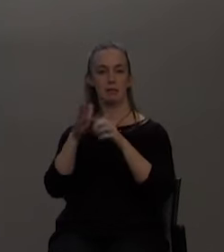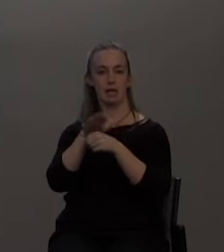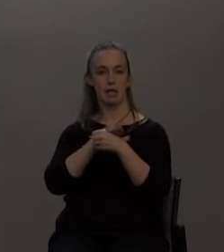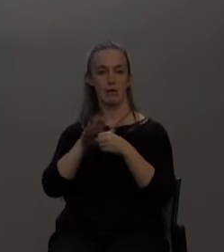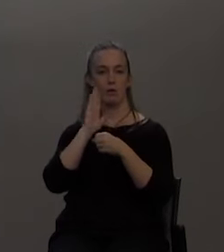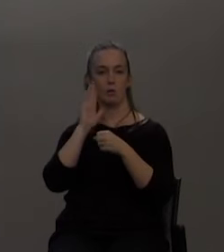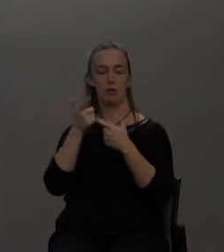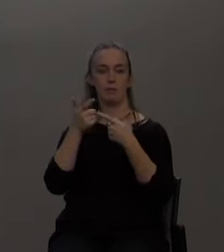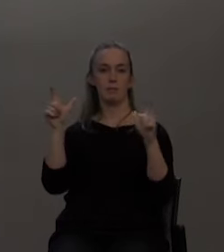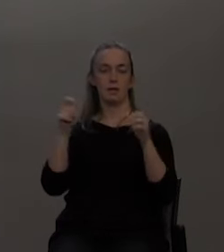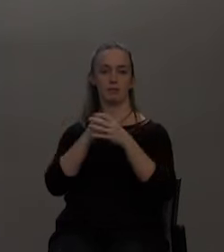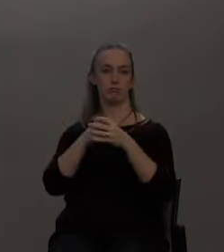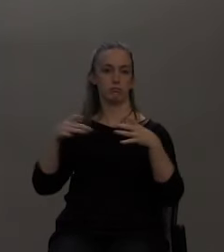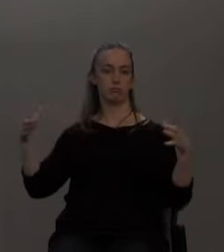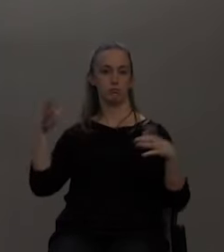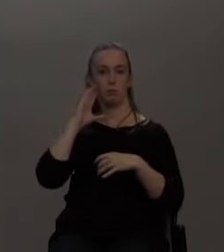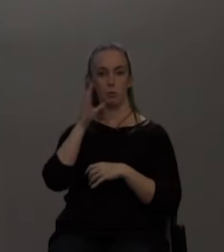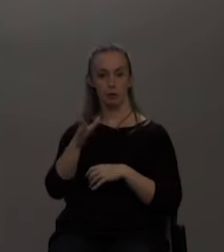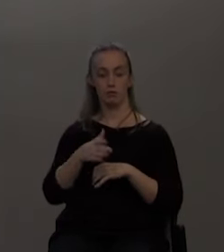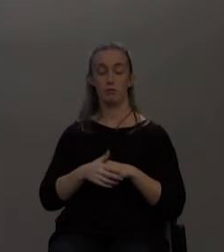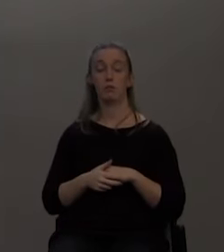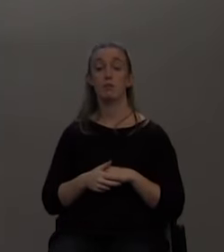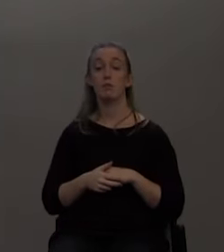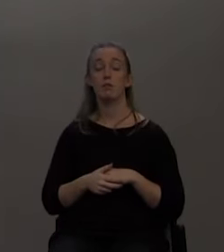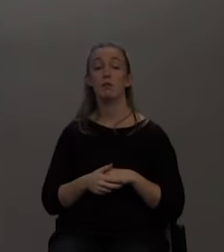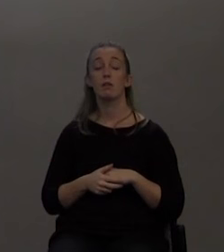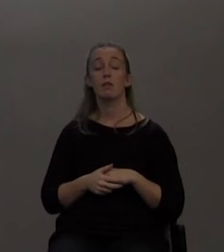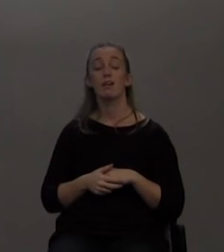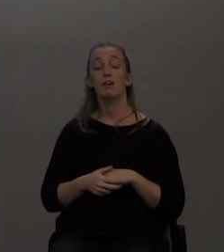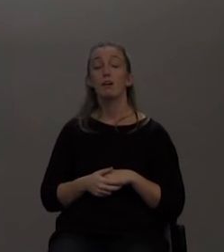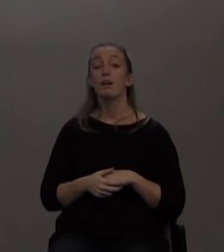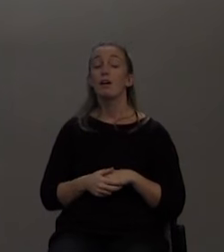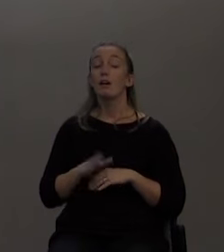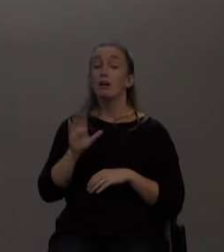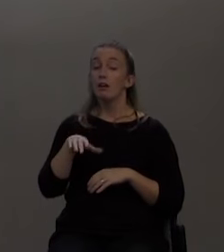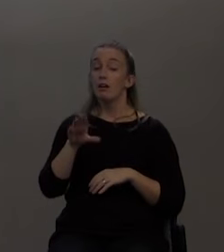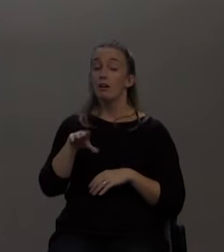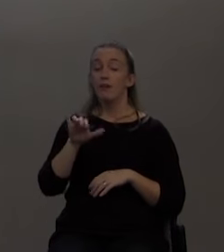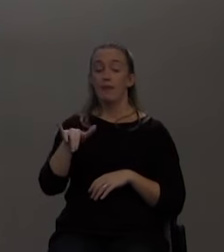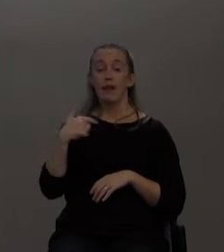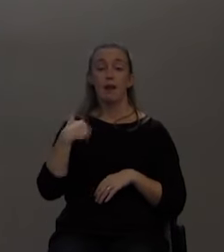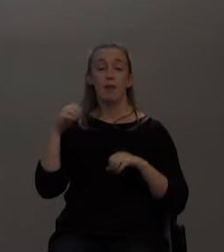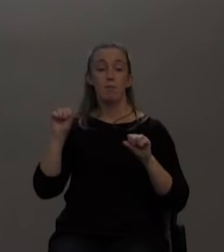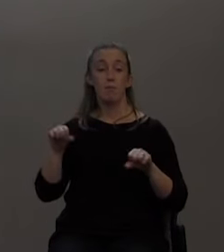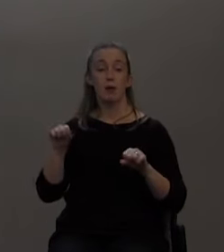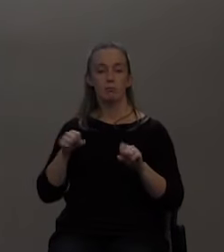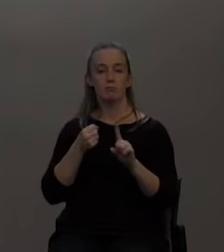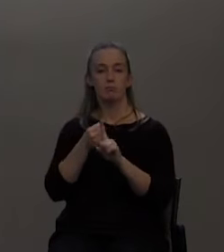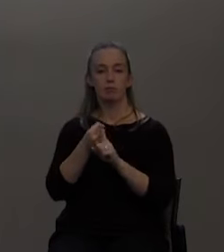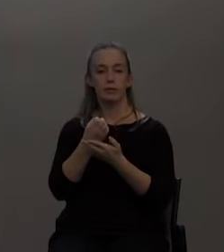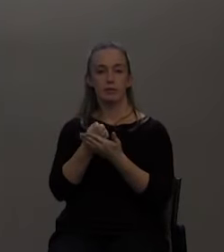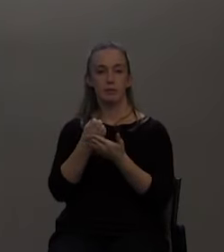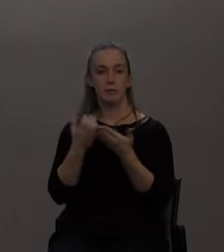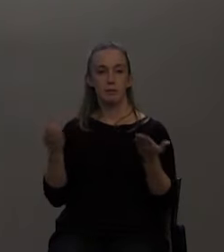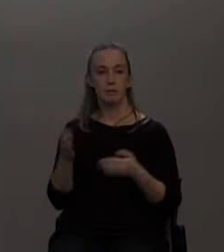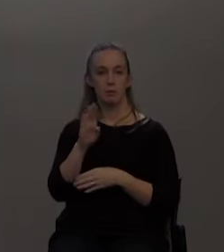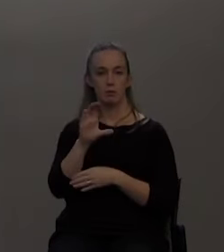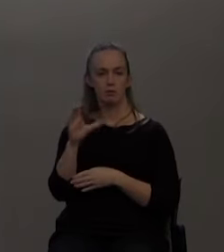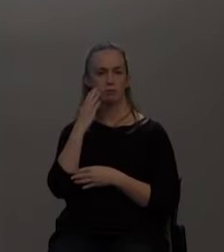Bluegrass CBD. Now, this ultimately has the potential to really impact the economy of Boyle County